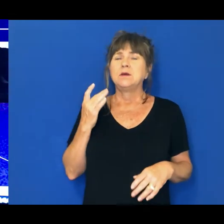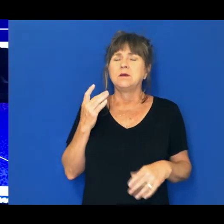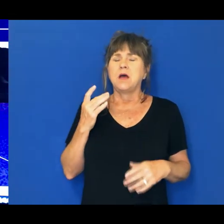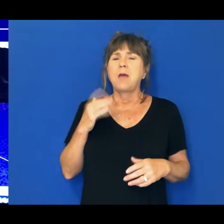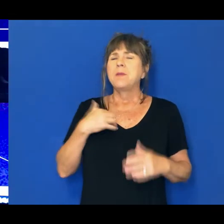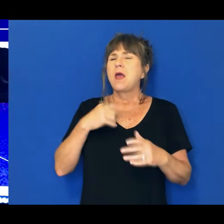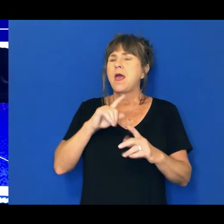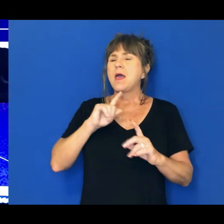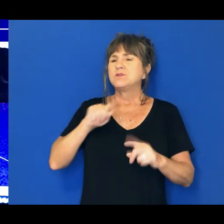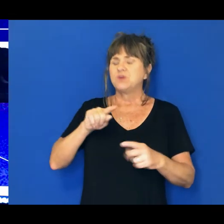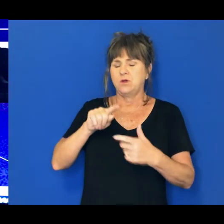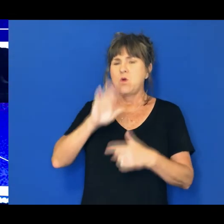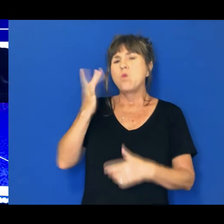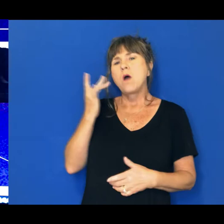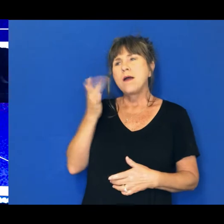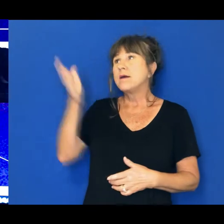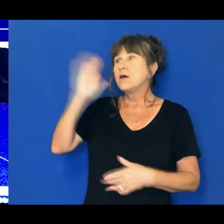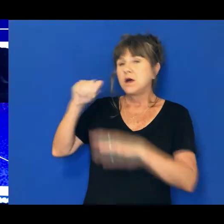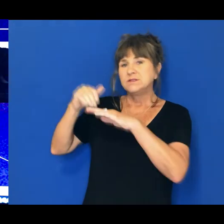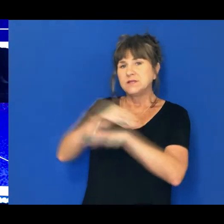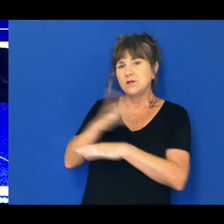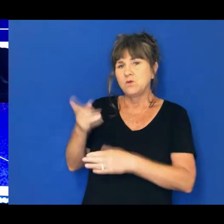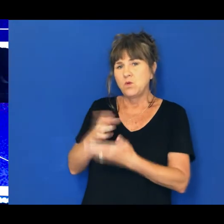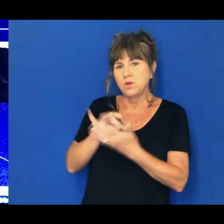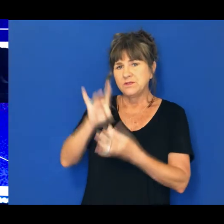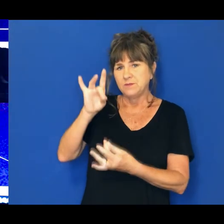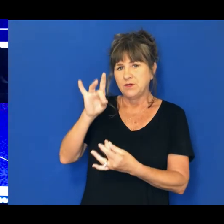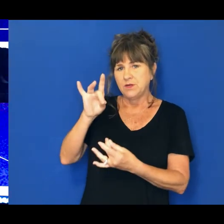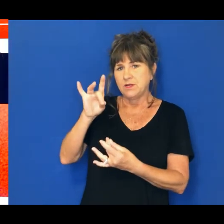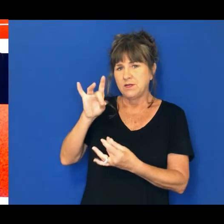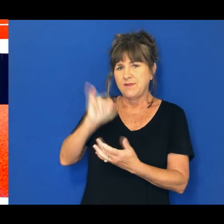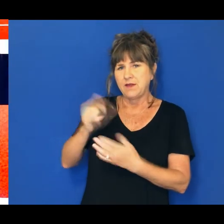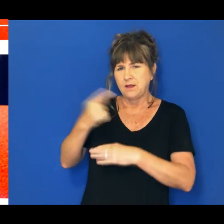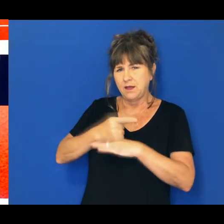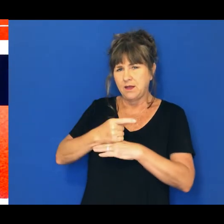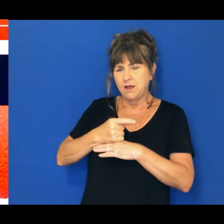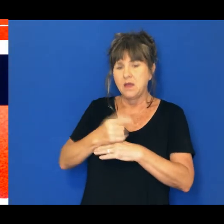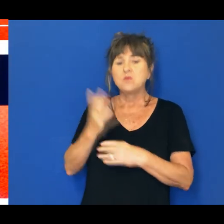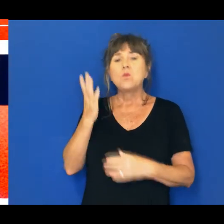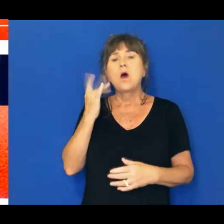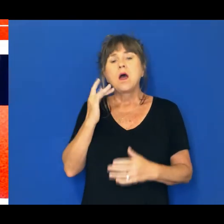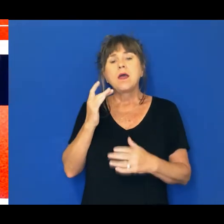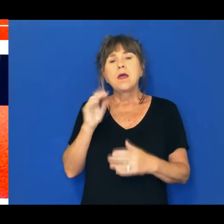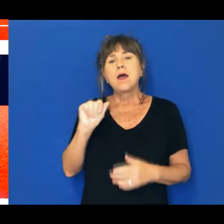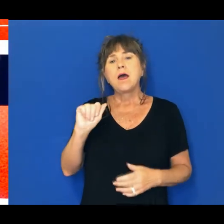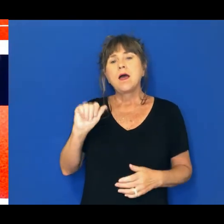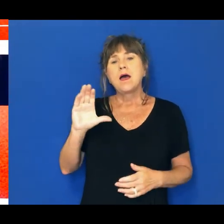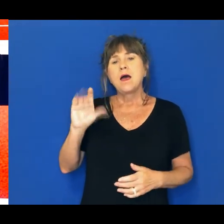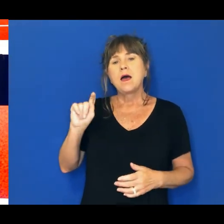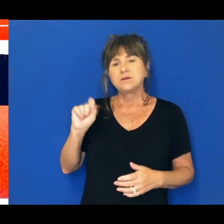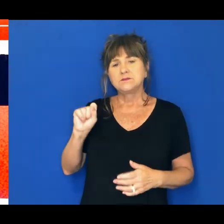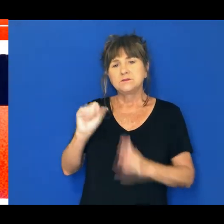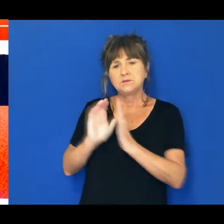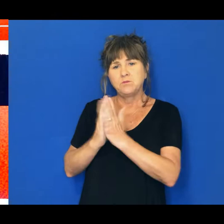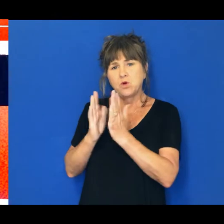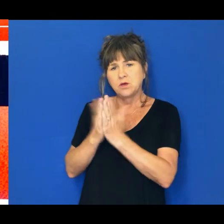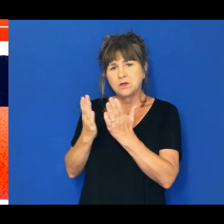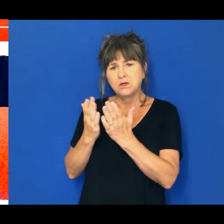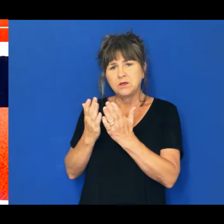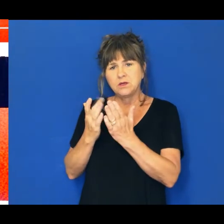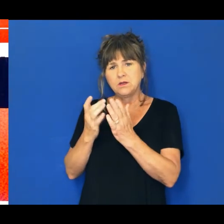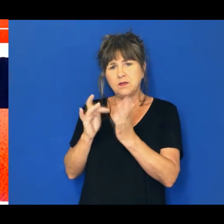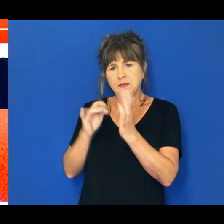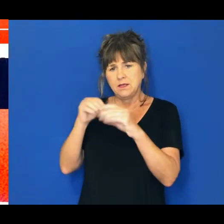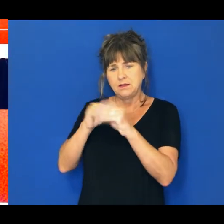Spirit at Pentecost? And why is the book of Acts, the second part in a two-part story that started in Luke, so important? Here's